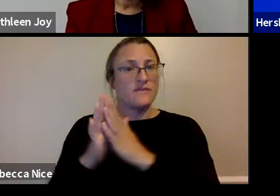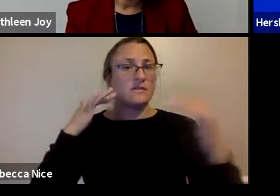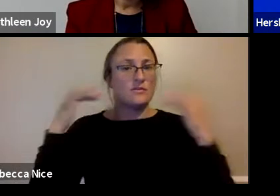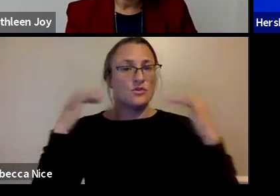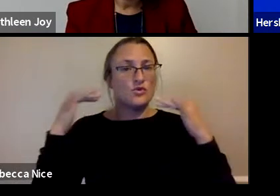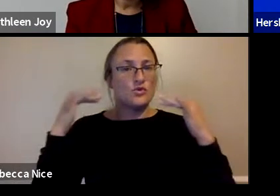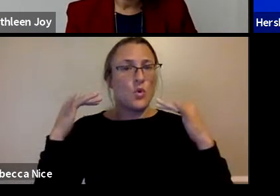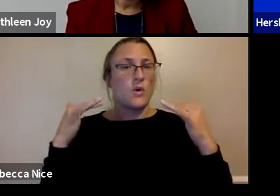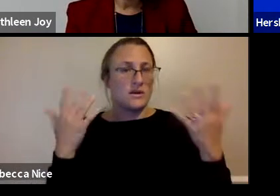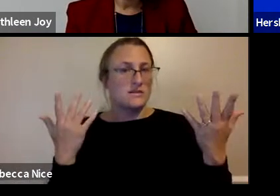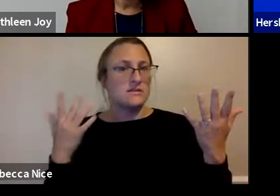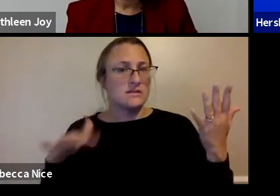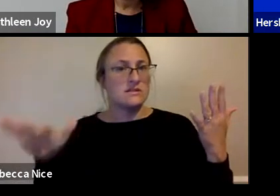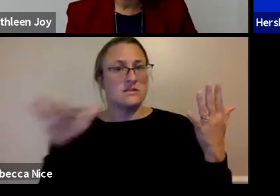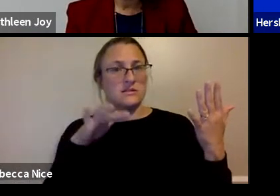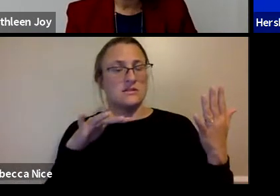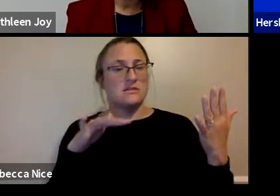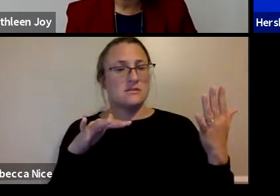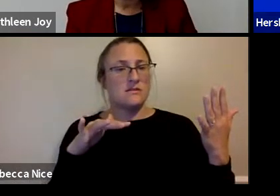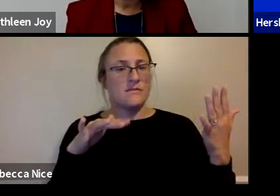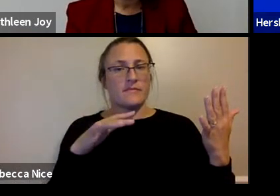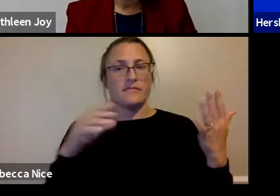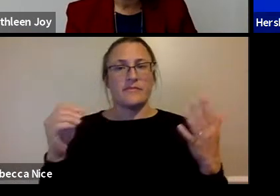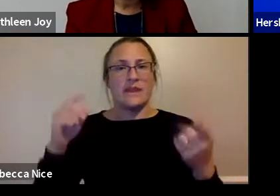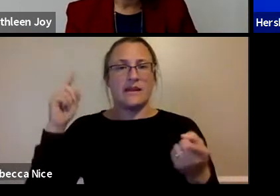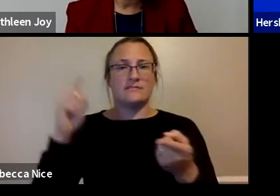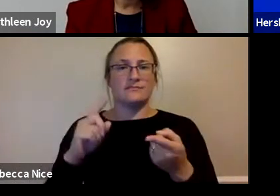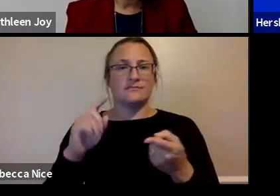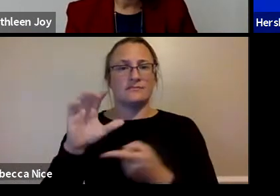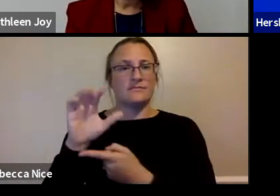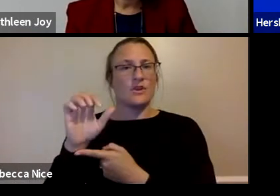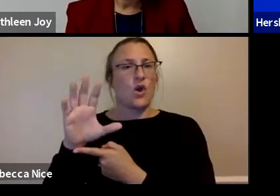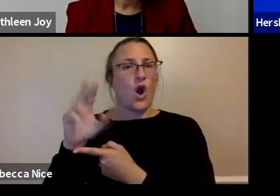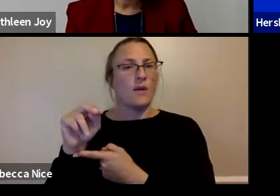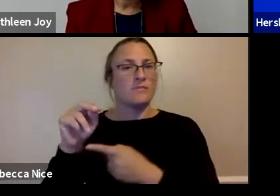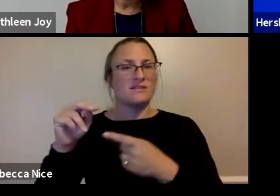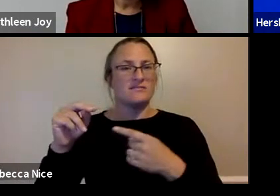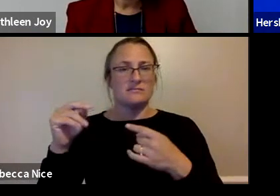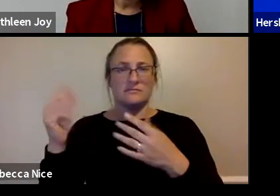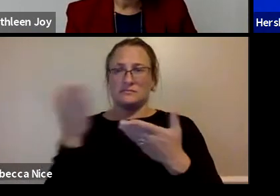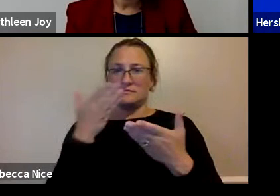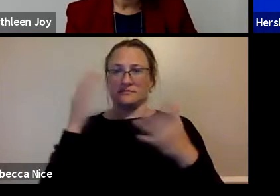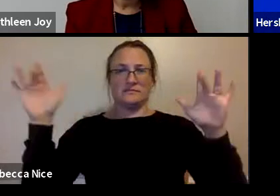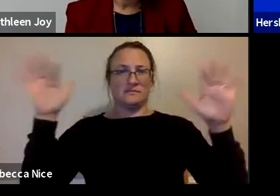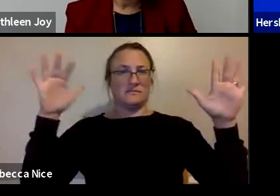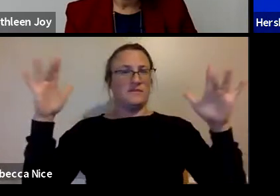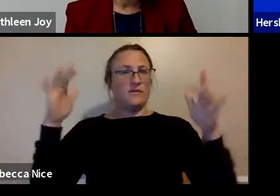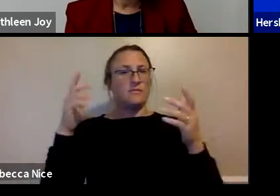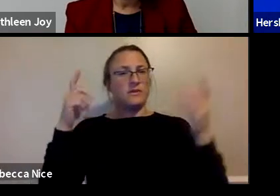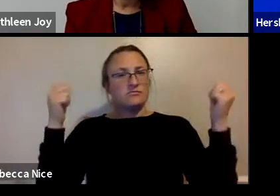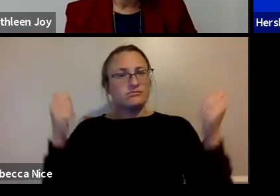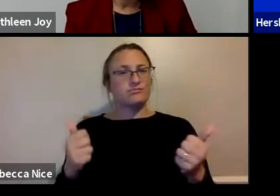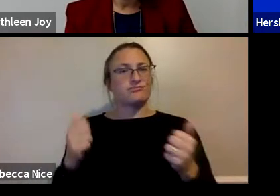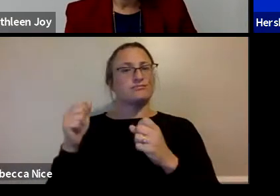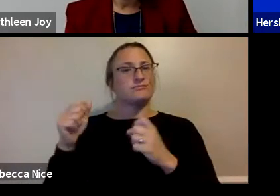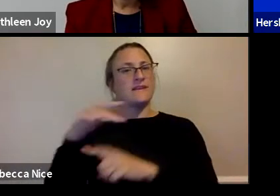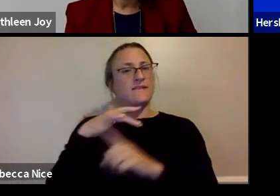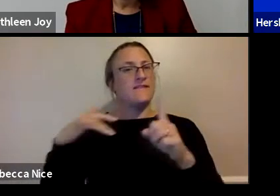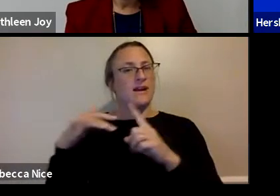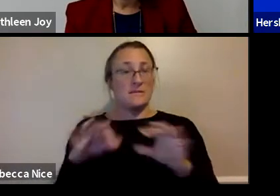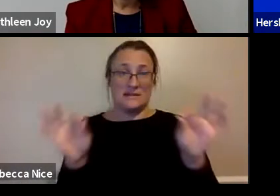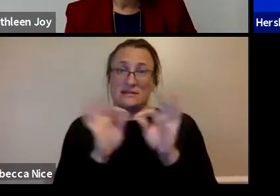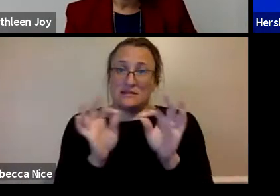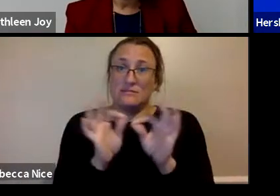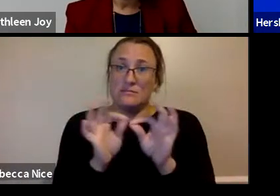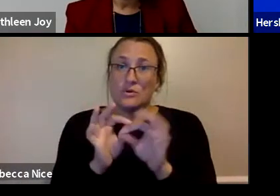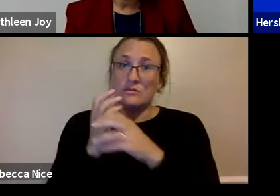pollution and reduce our region's carbon footprint, which is such an important thing to be doing right now in this,